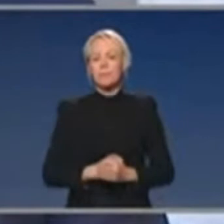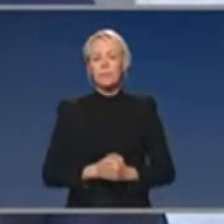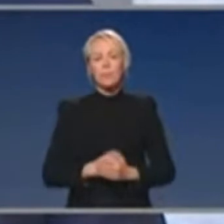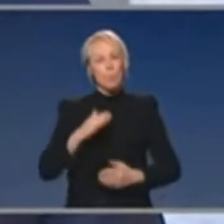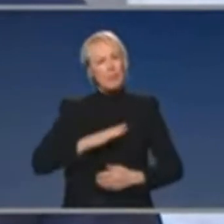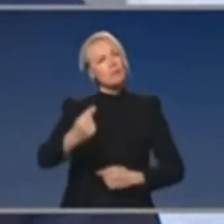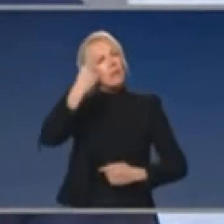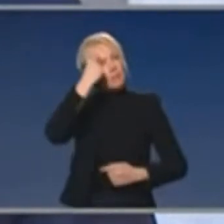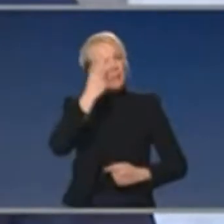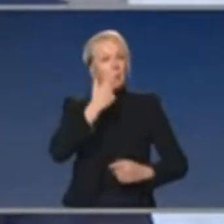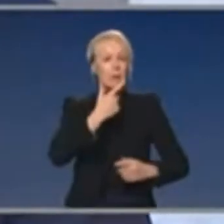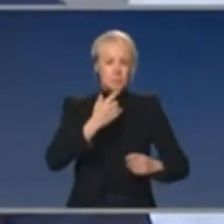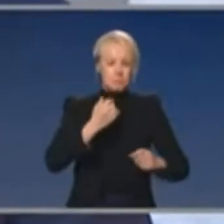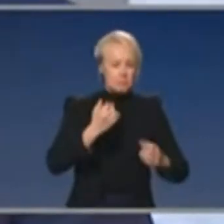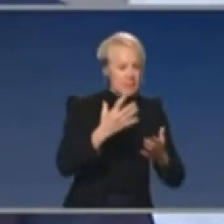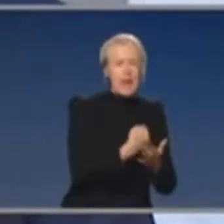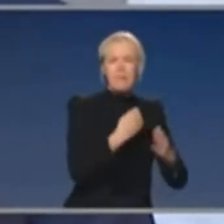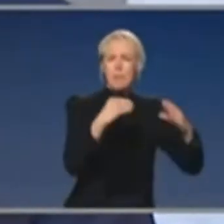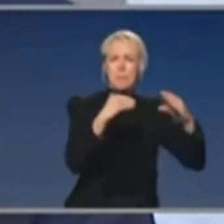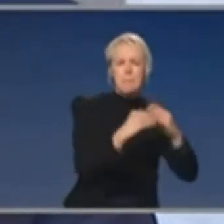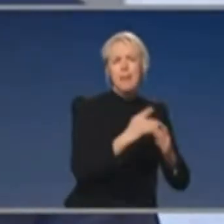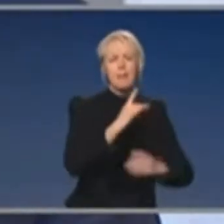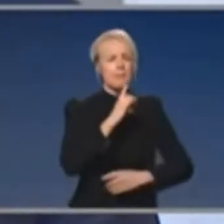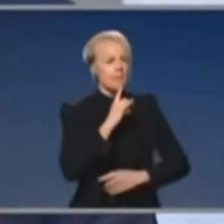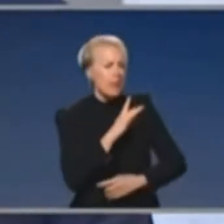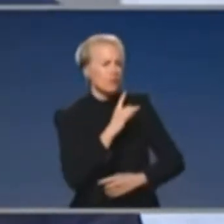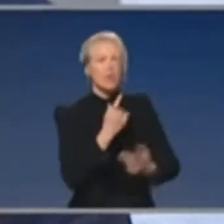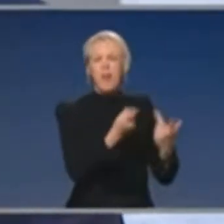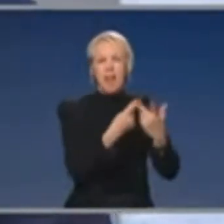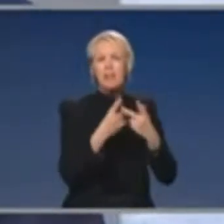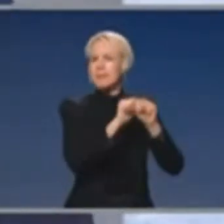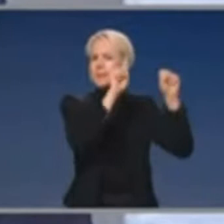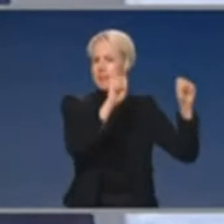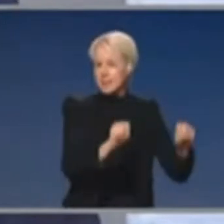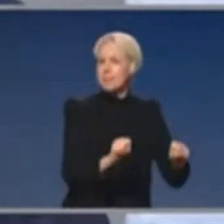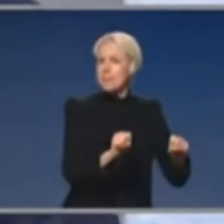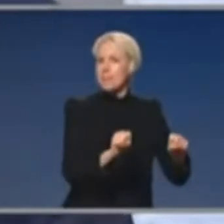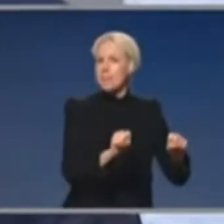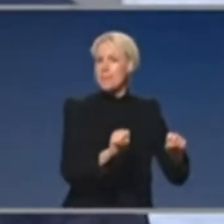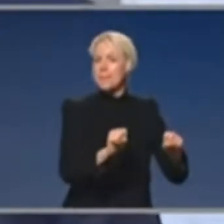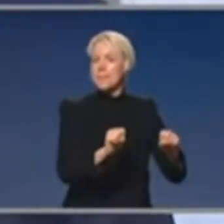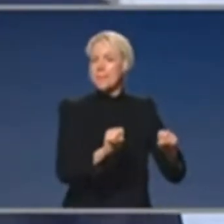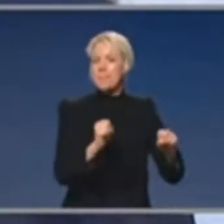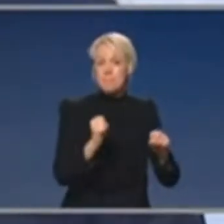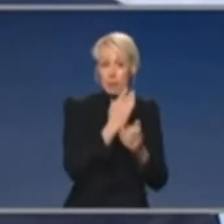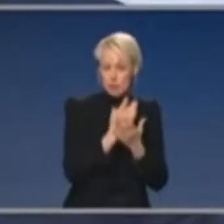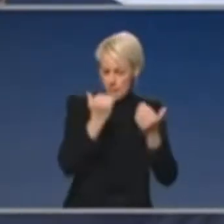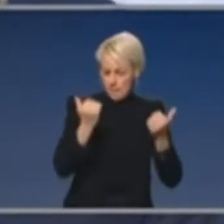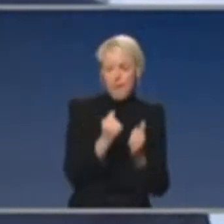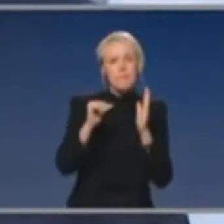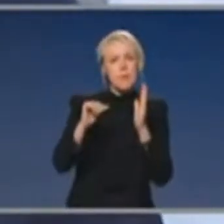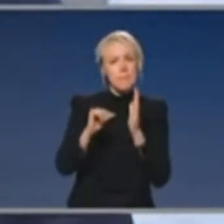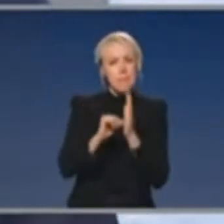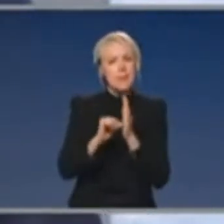issues of the infrastructure, the energy systems, the banking systems, all of that. And this strategy ensures that we have the tools to do that, to increase our